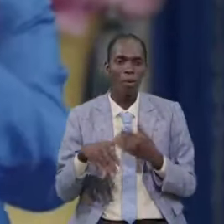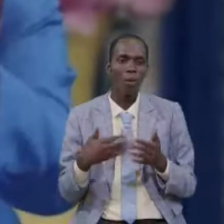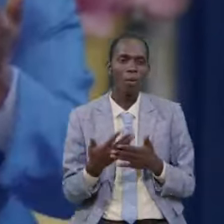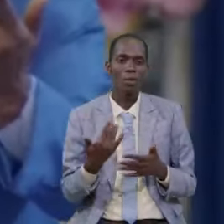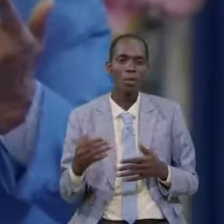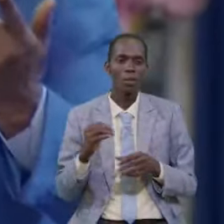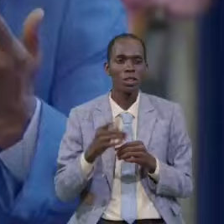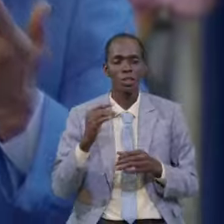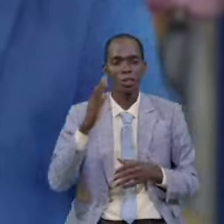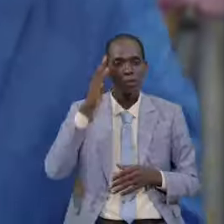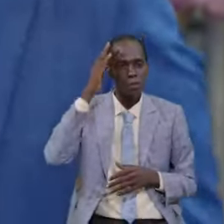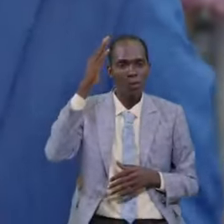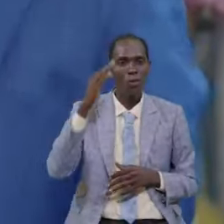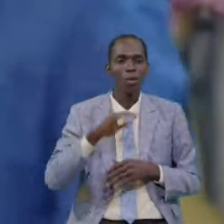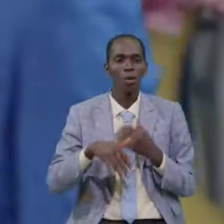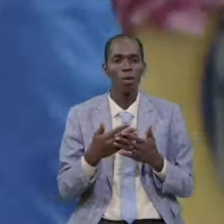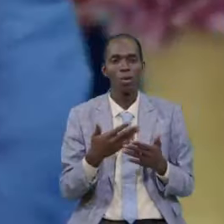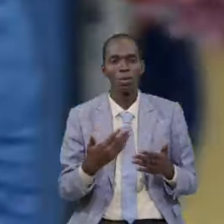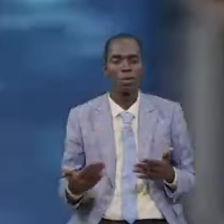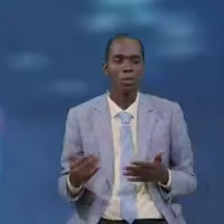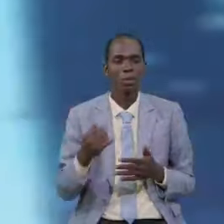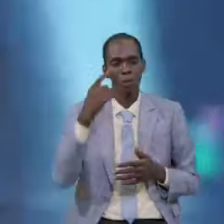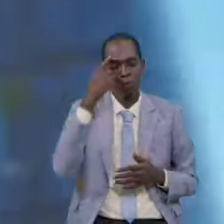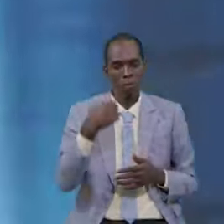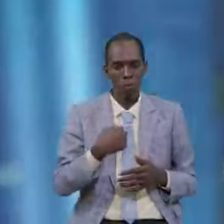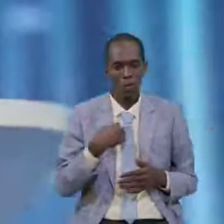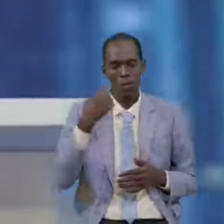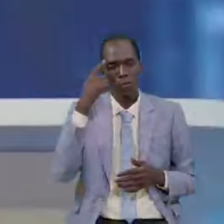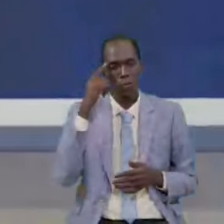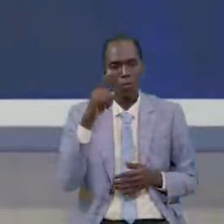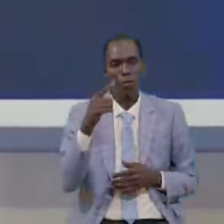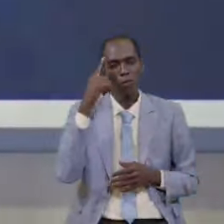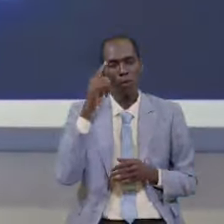you, all things for me, all things for everyone, even